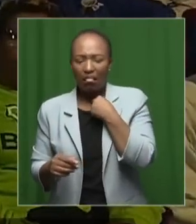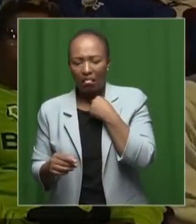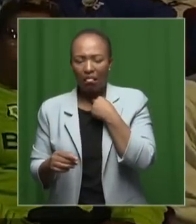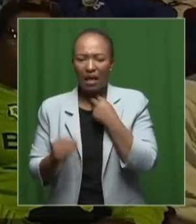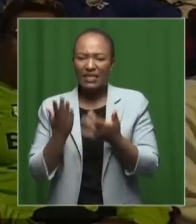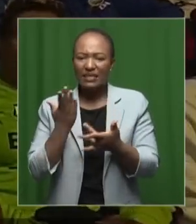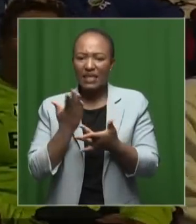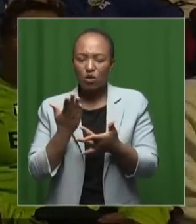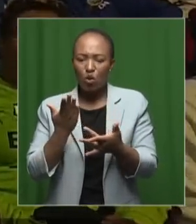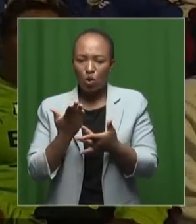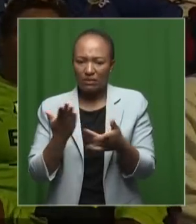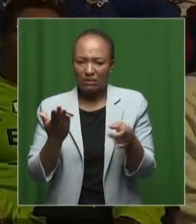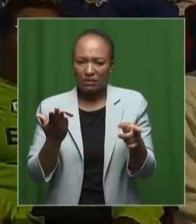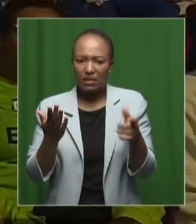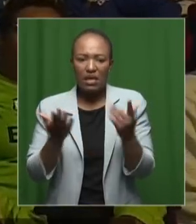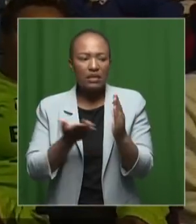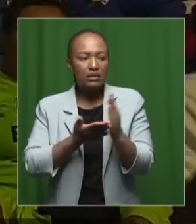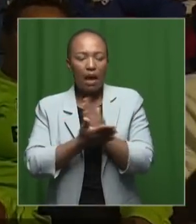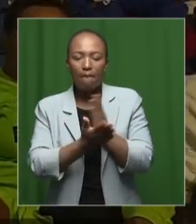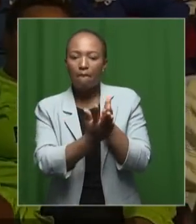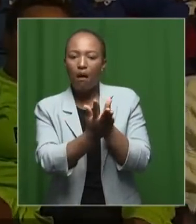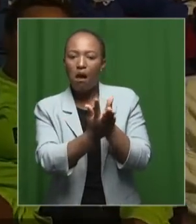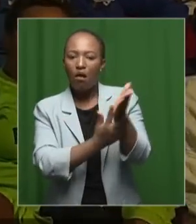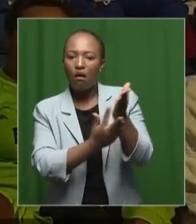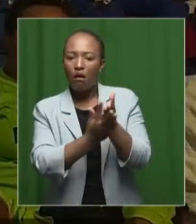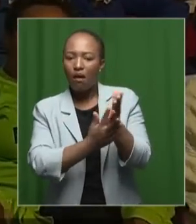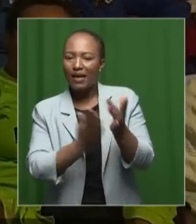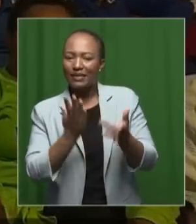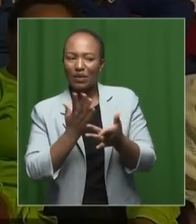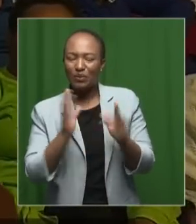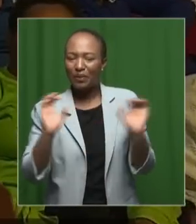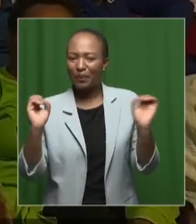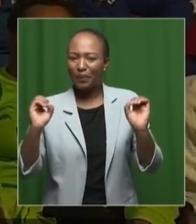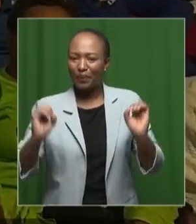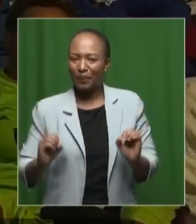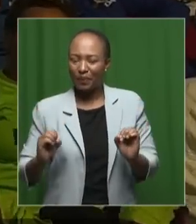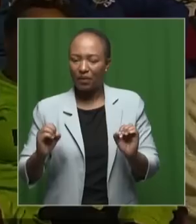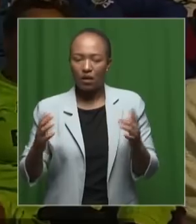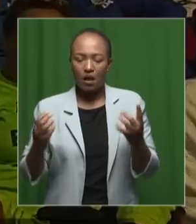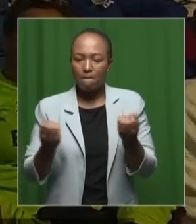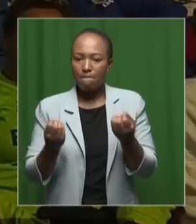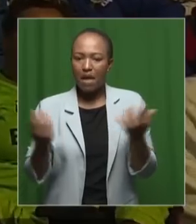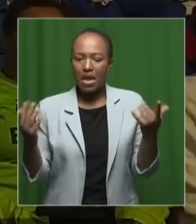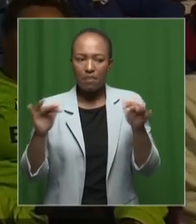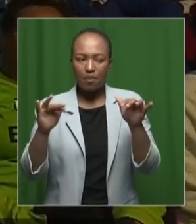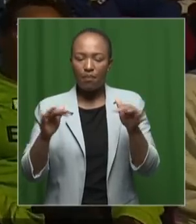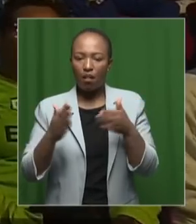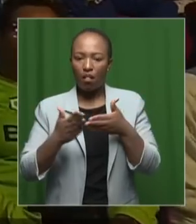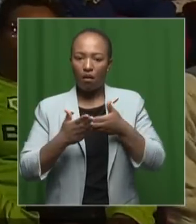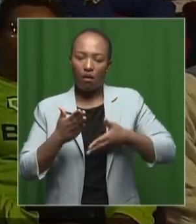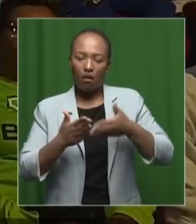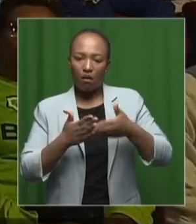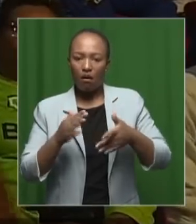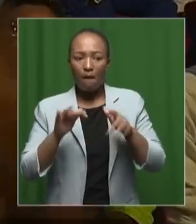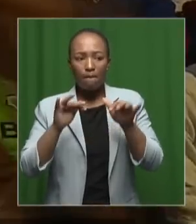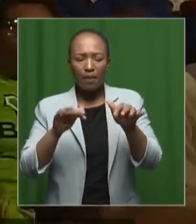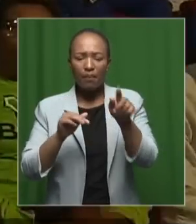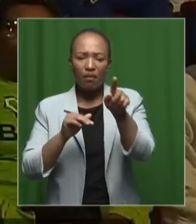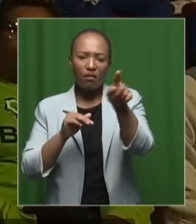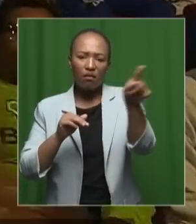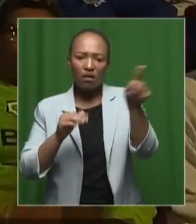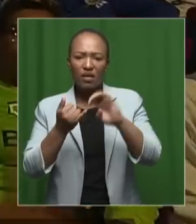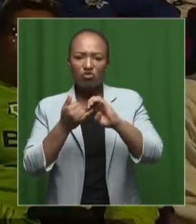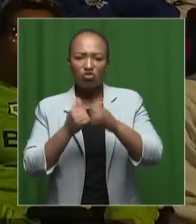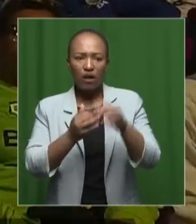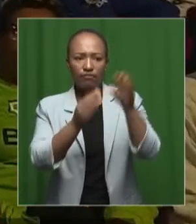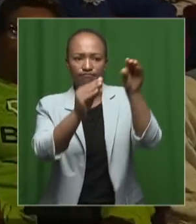people who do not have access to internet connection, because that's a big hindrance to immigrants who are really trying to work